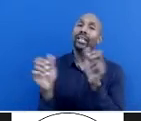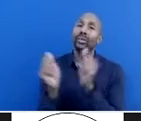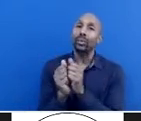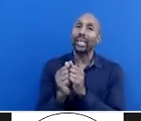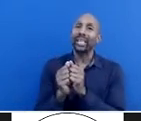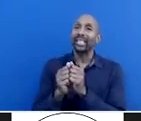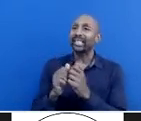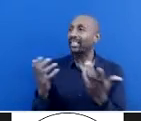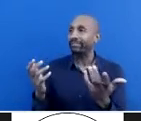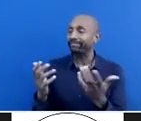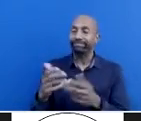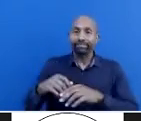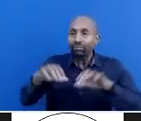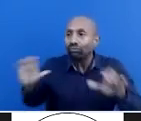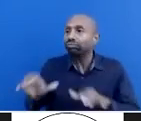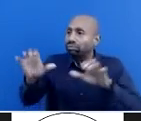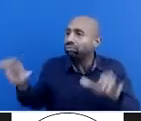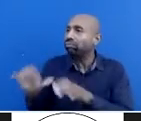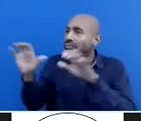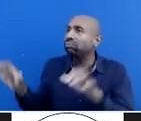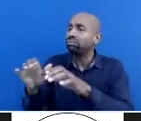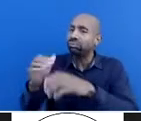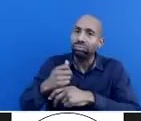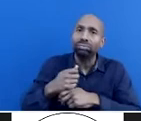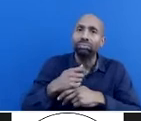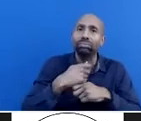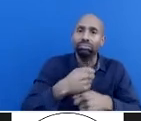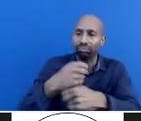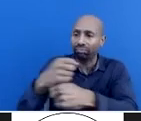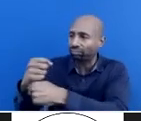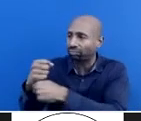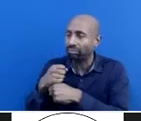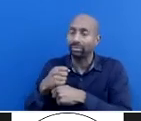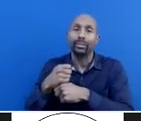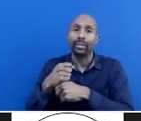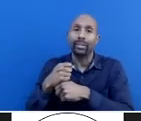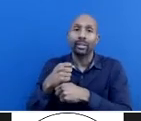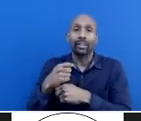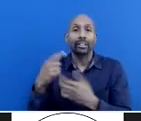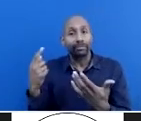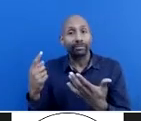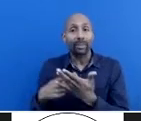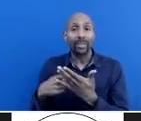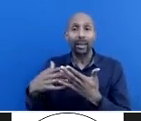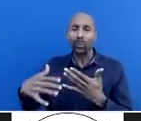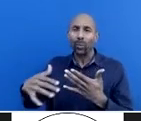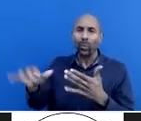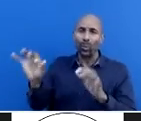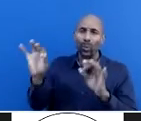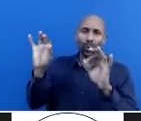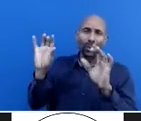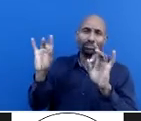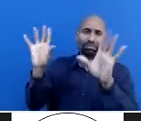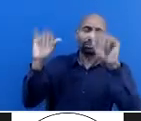sometimes fierce, but also joyous and generative. And this is something that was expressed, and